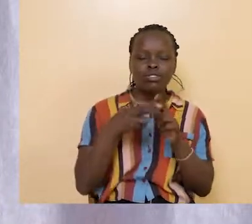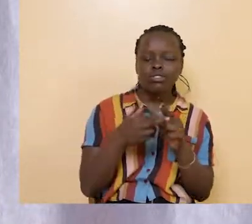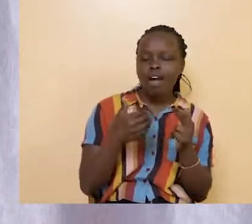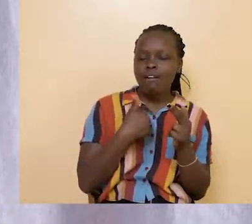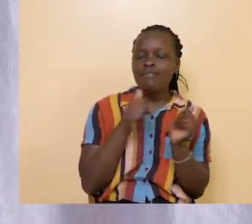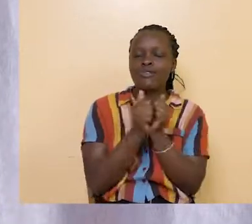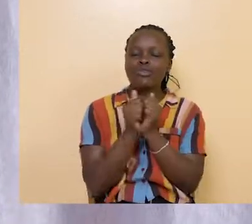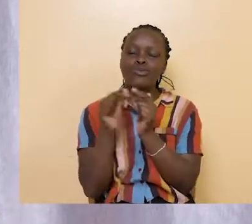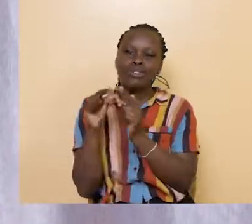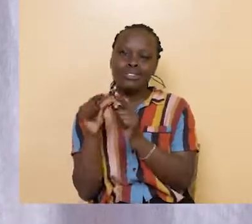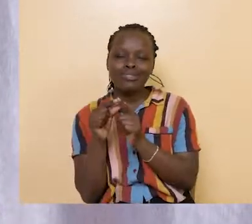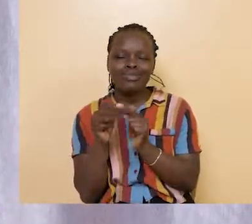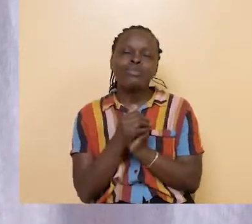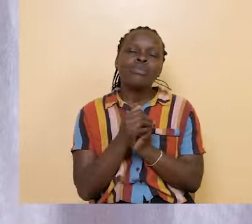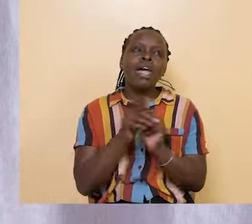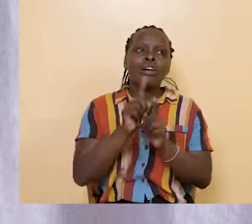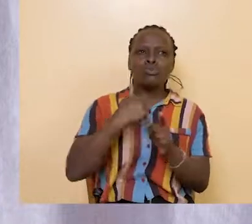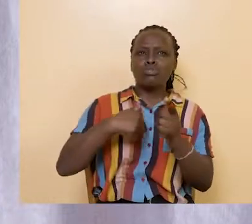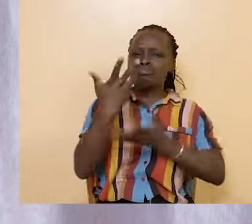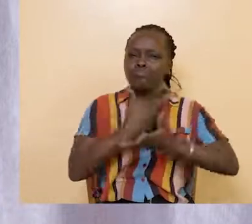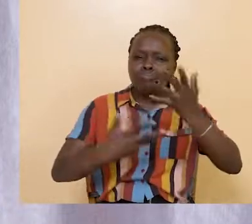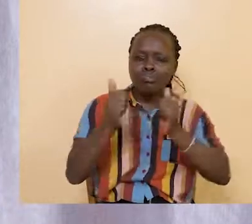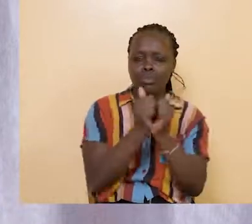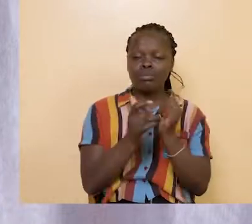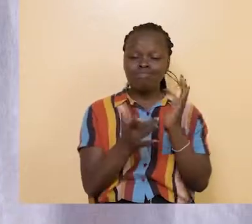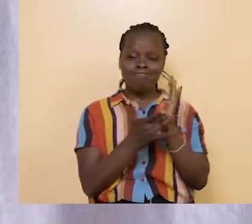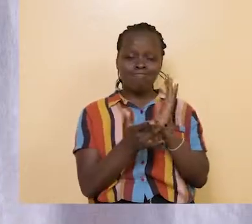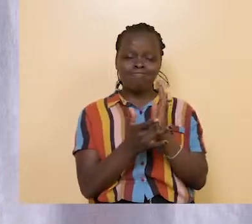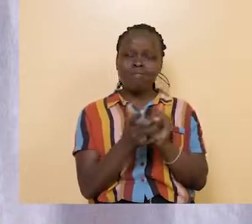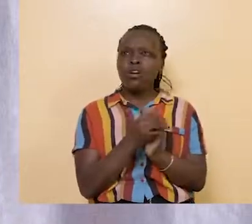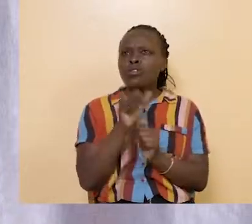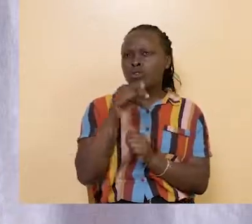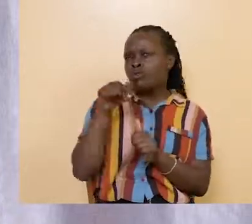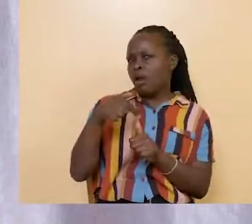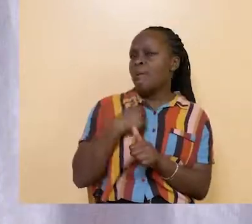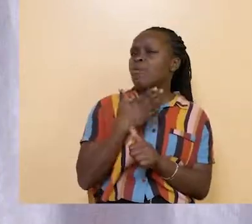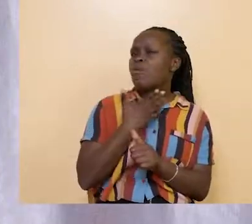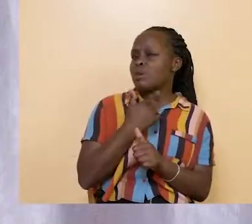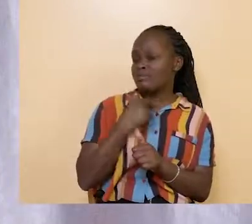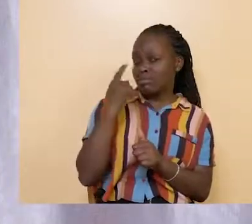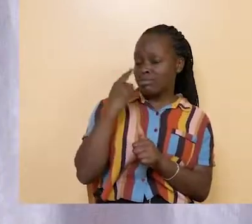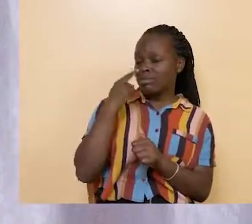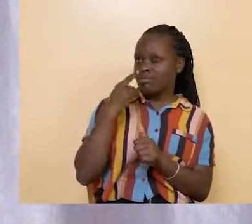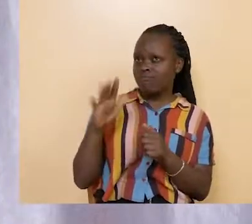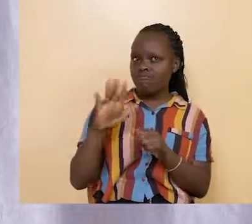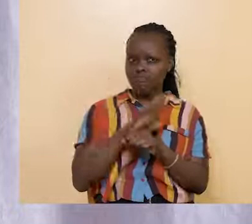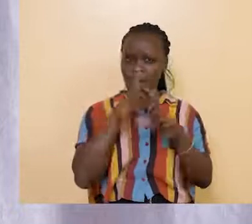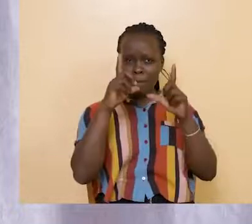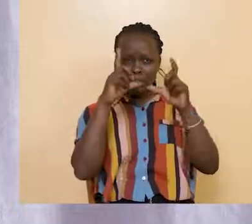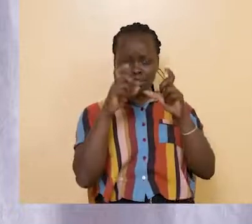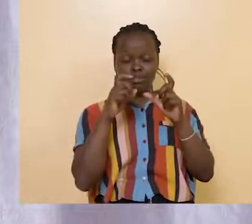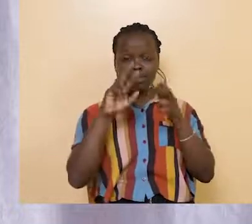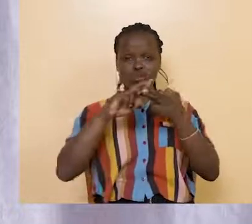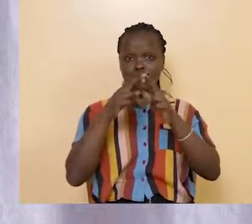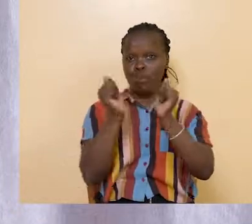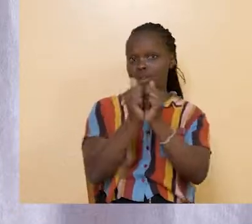that we have with words, even as we engage with technology. And so today I want us to look at this whole, our